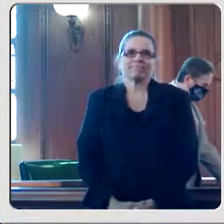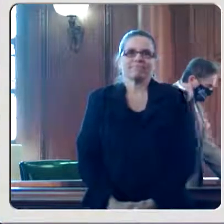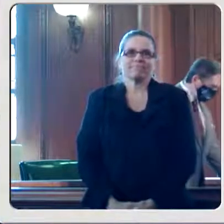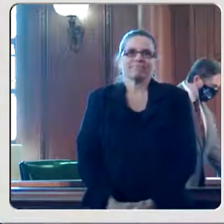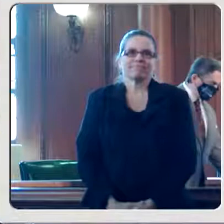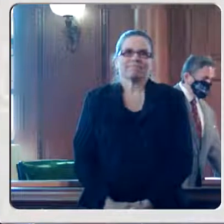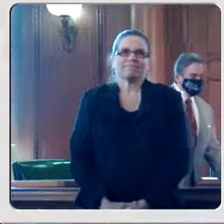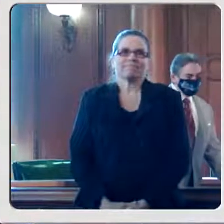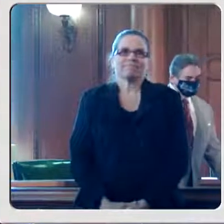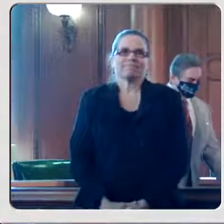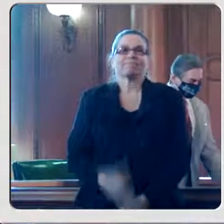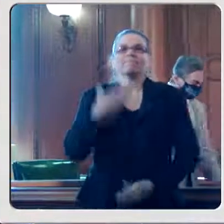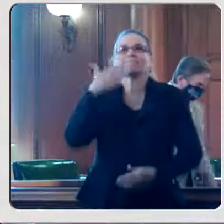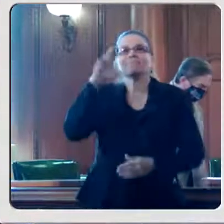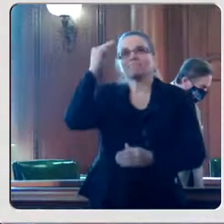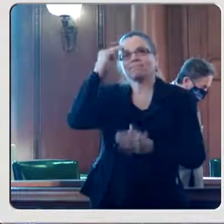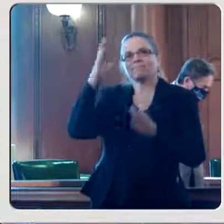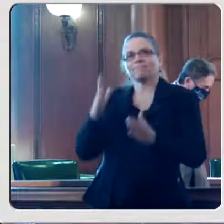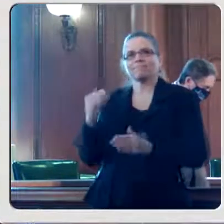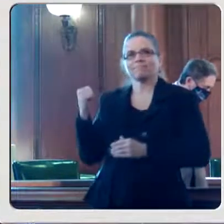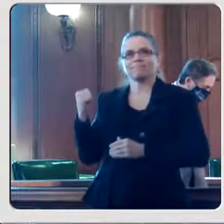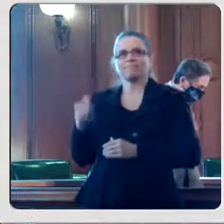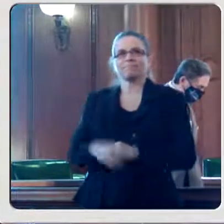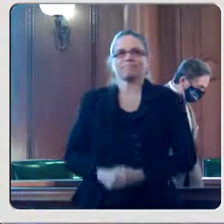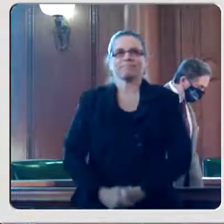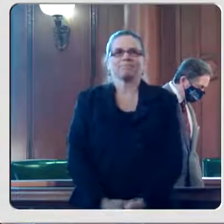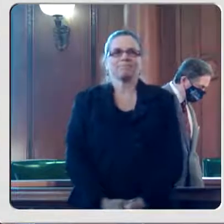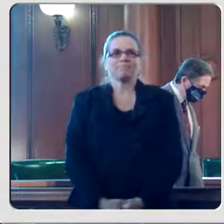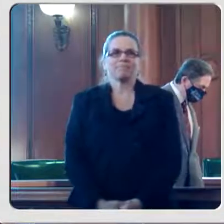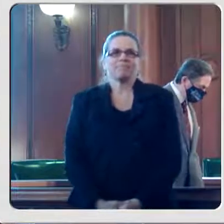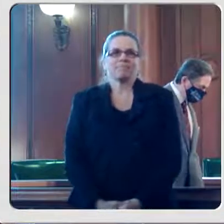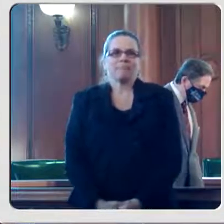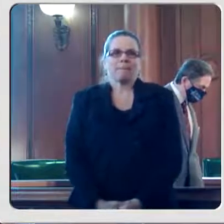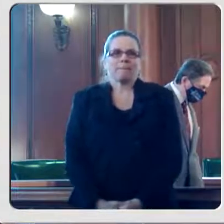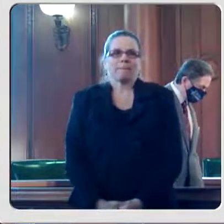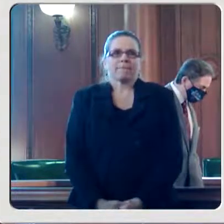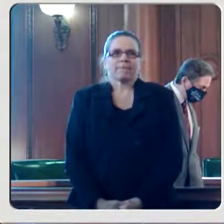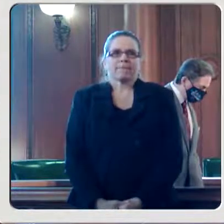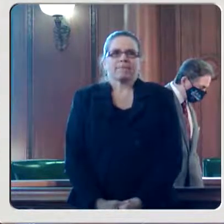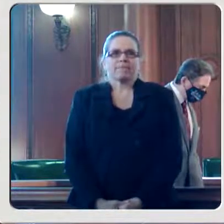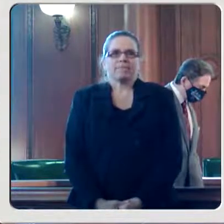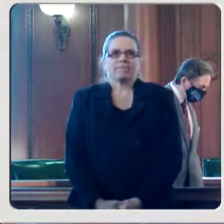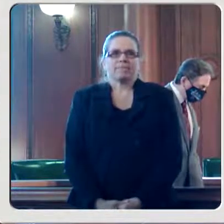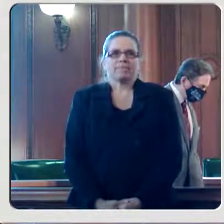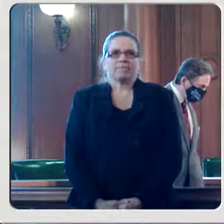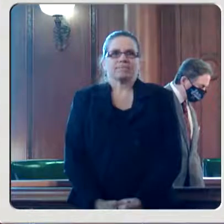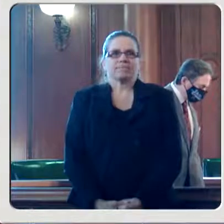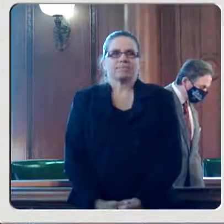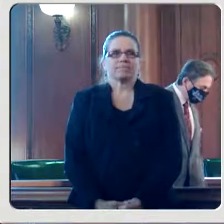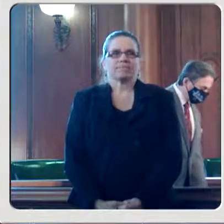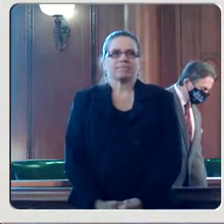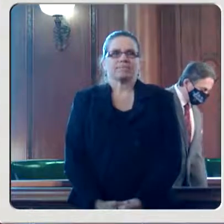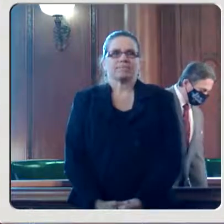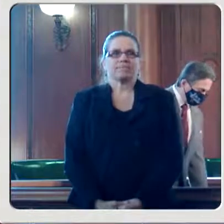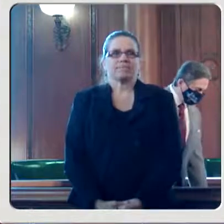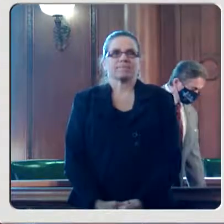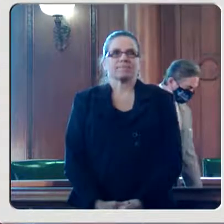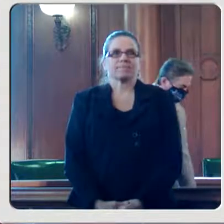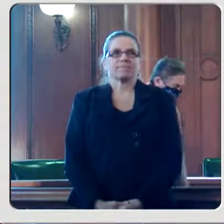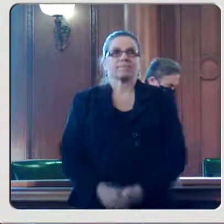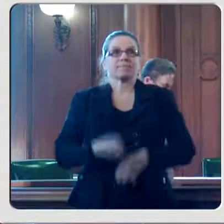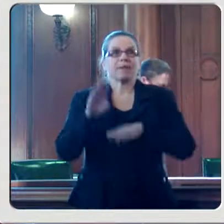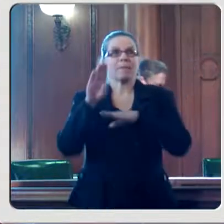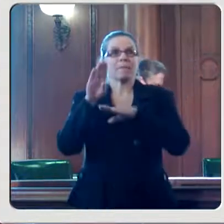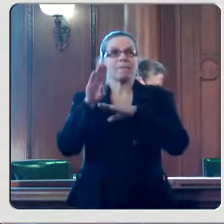Thank you, Mayor. As the Mayor indicated, there were a number of local businesses that received awards from Mass